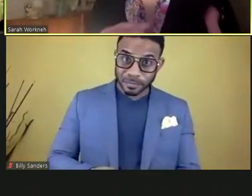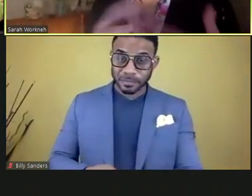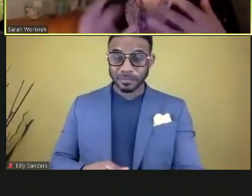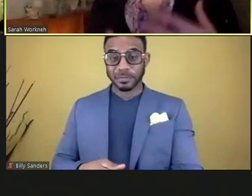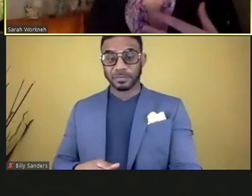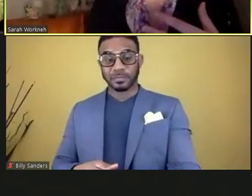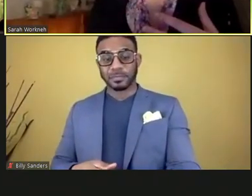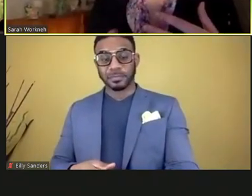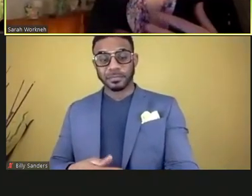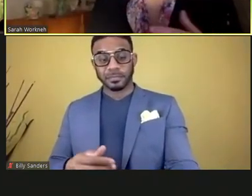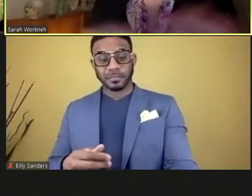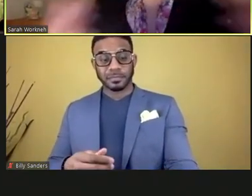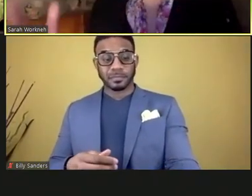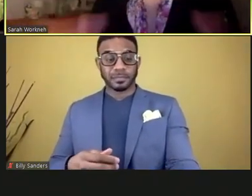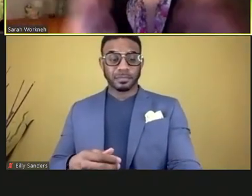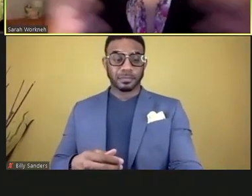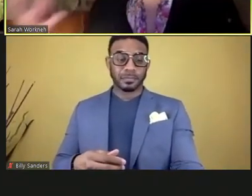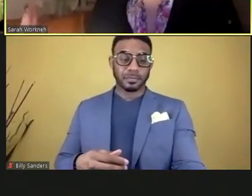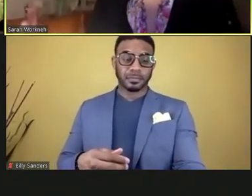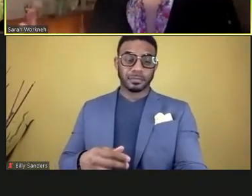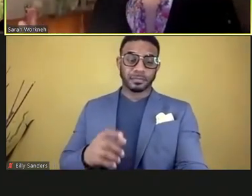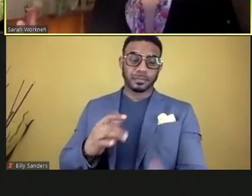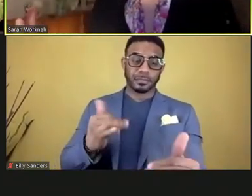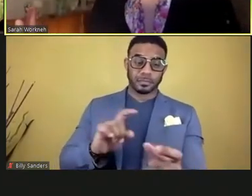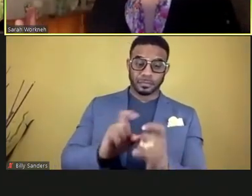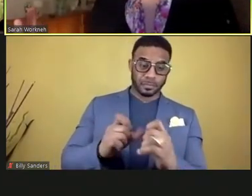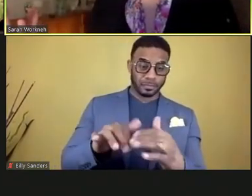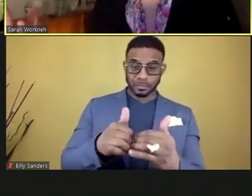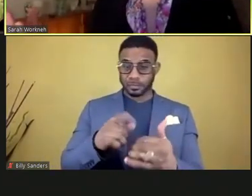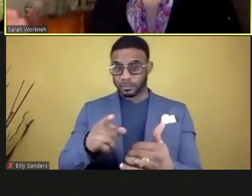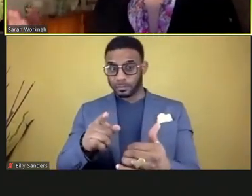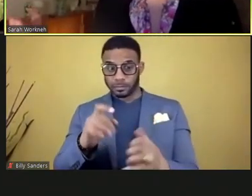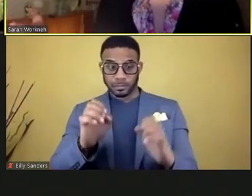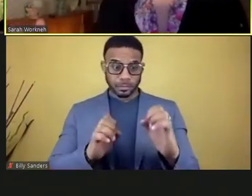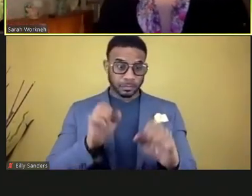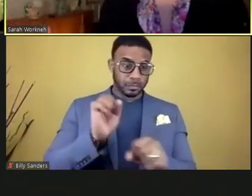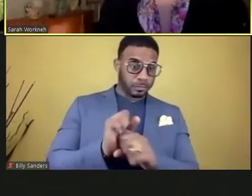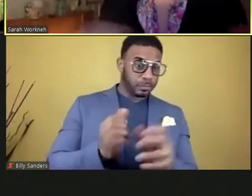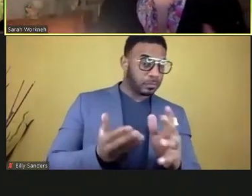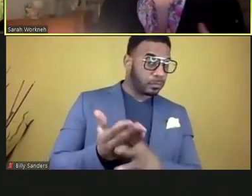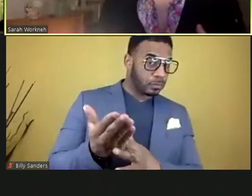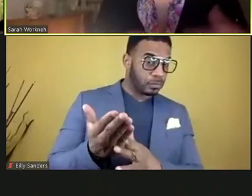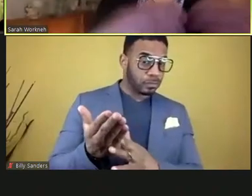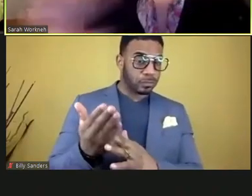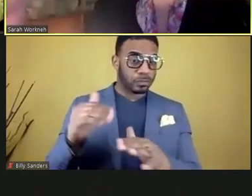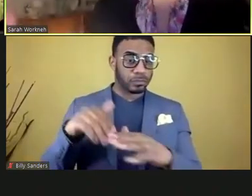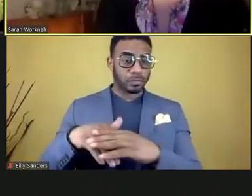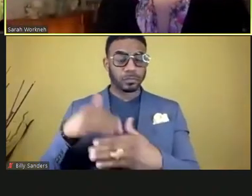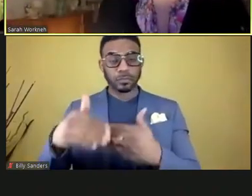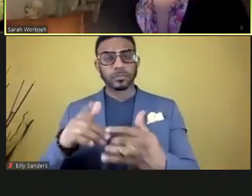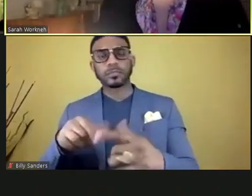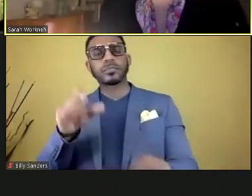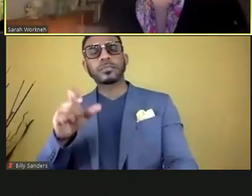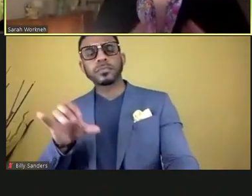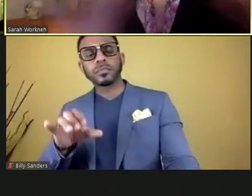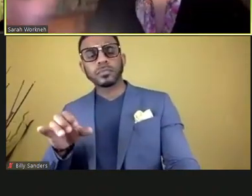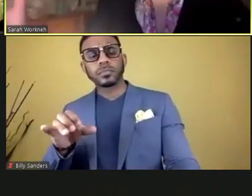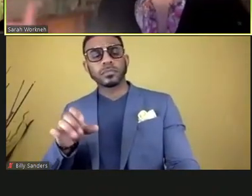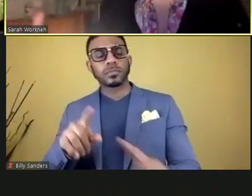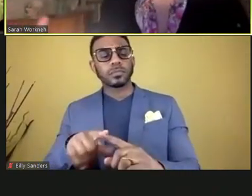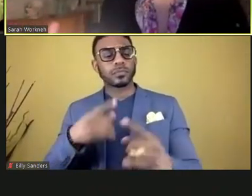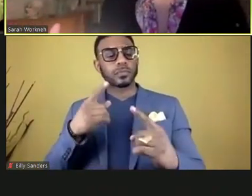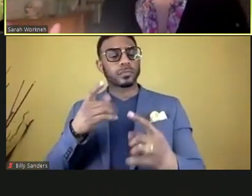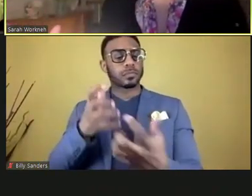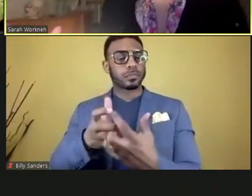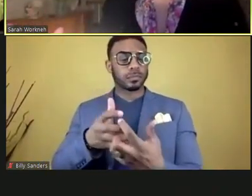in changing how, all right, well, now you've changed how you evaluate work through an admissions process. Now, what do you need to do to accommodate